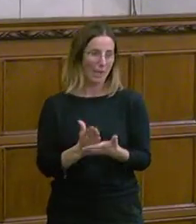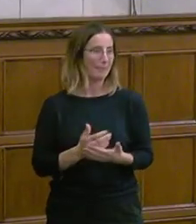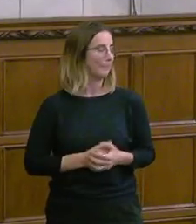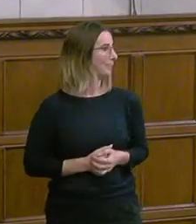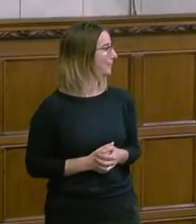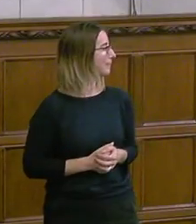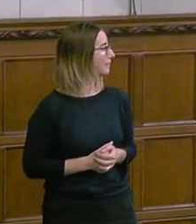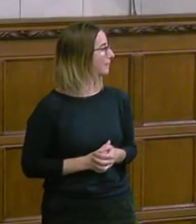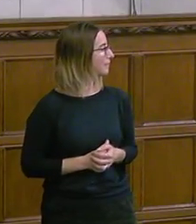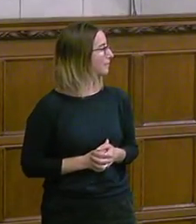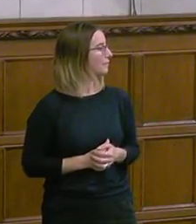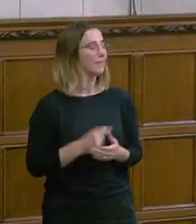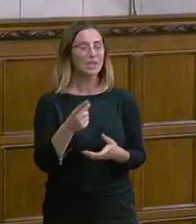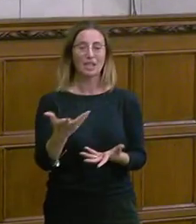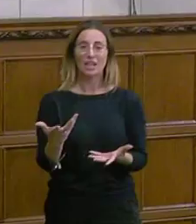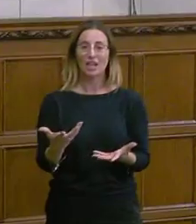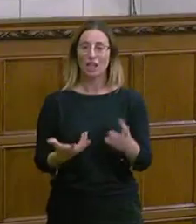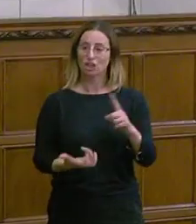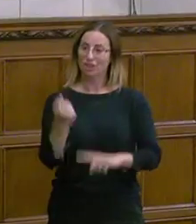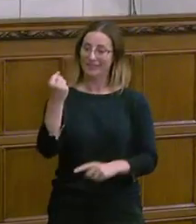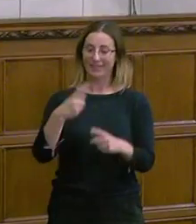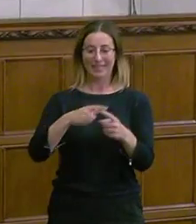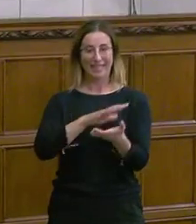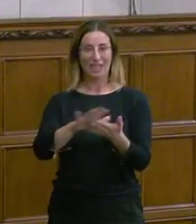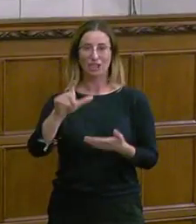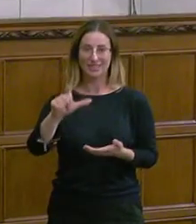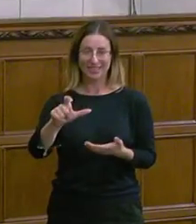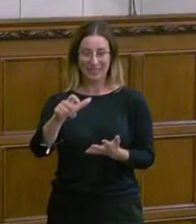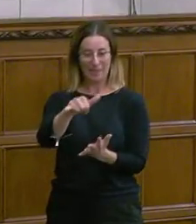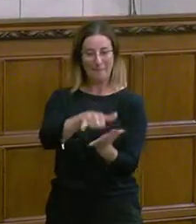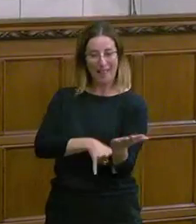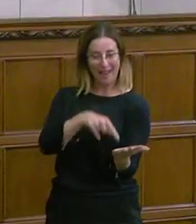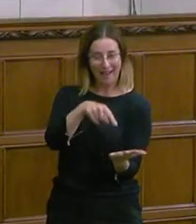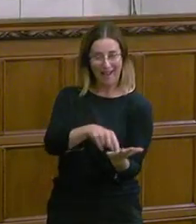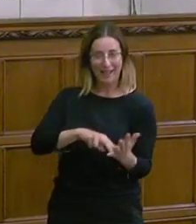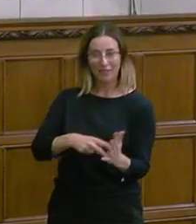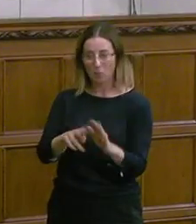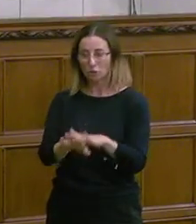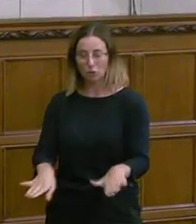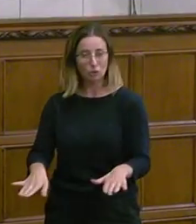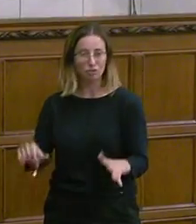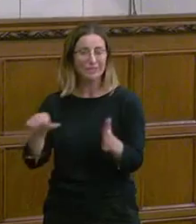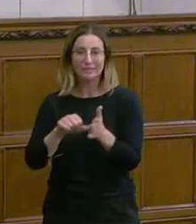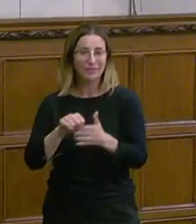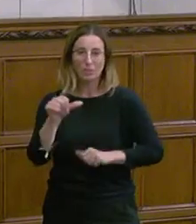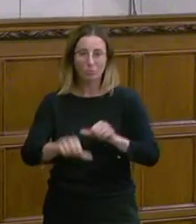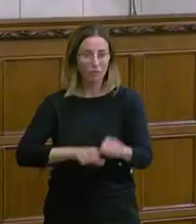assessed, getting an EHC plan in place, massively difficult. And then that must now, Minister, carry